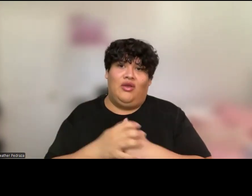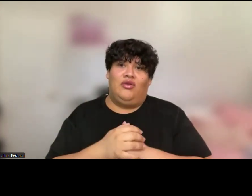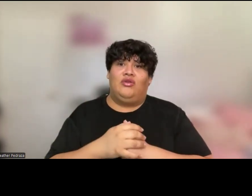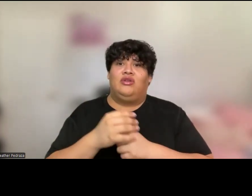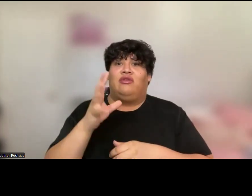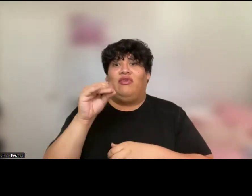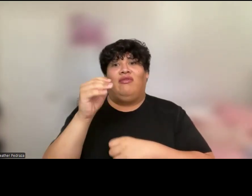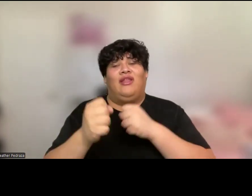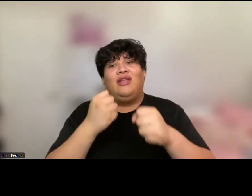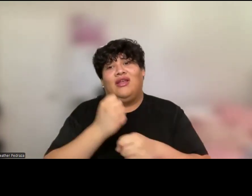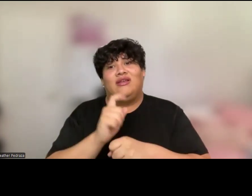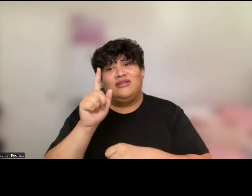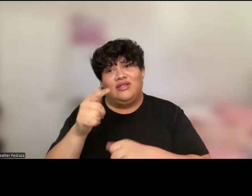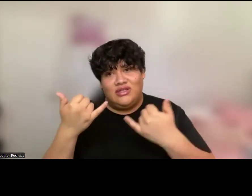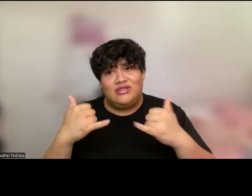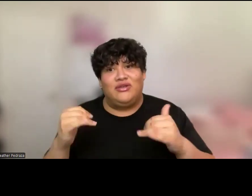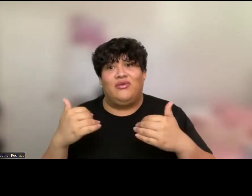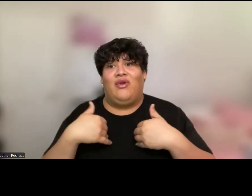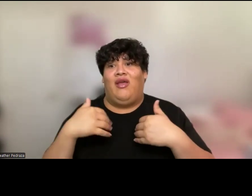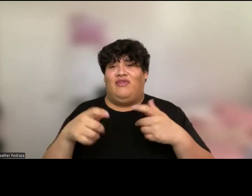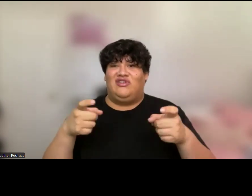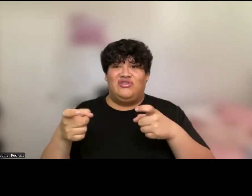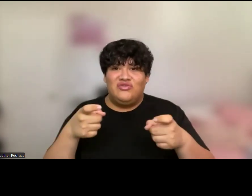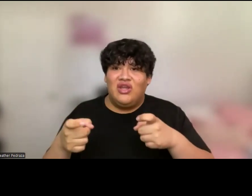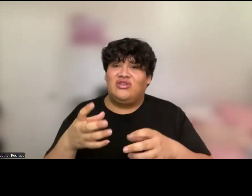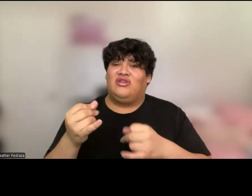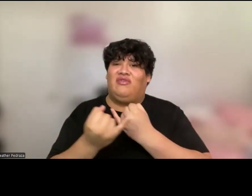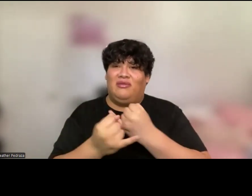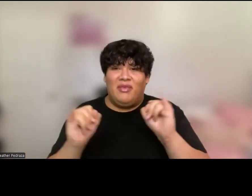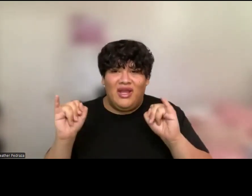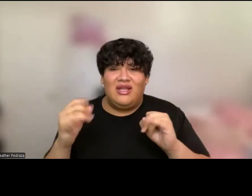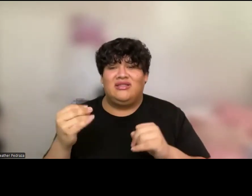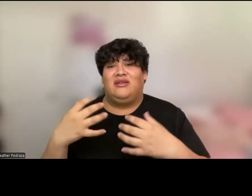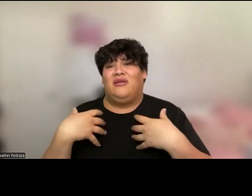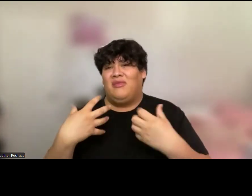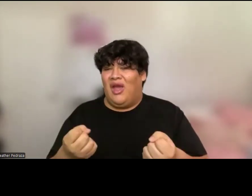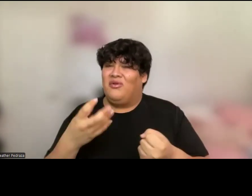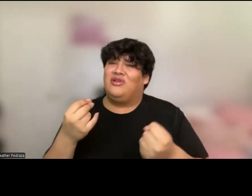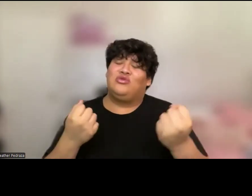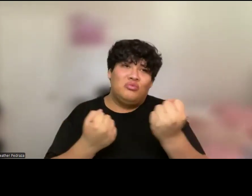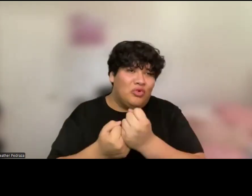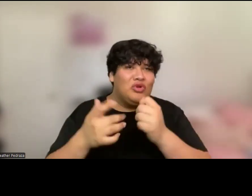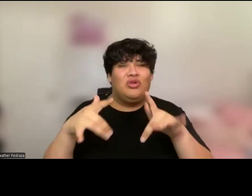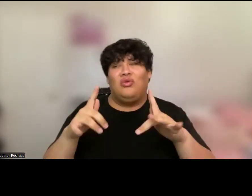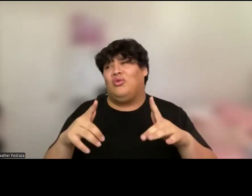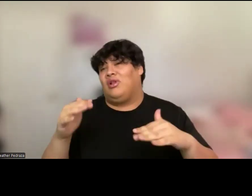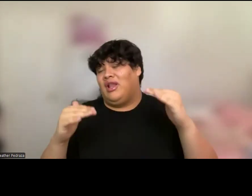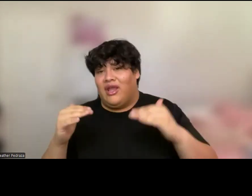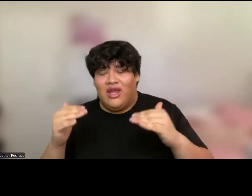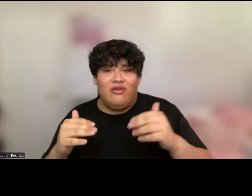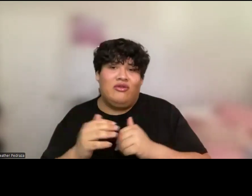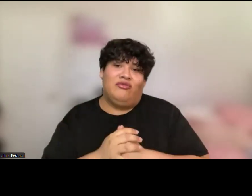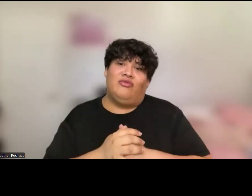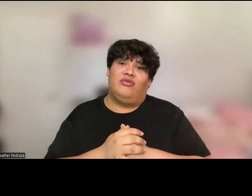50 years later, we still have this infrastructure of independent, empowered support at the local level, conducting